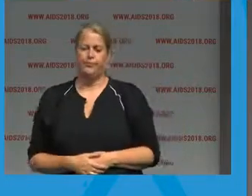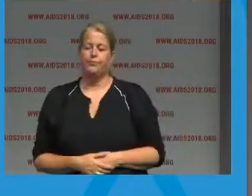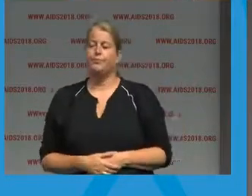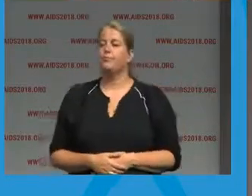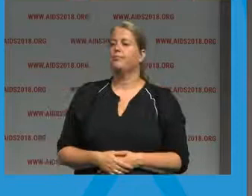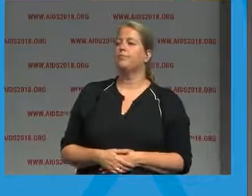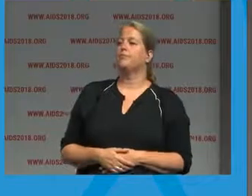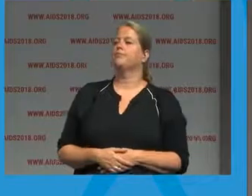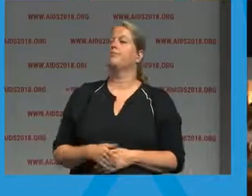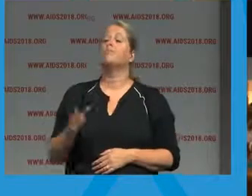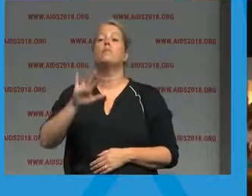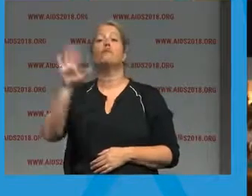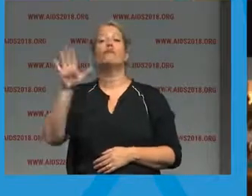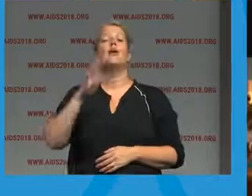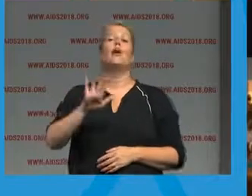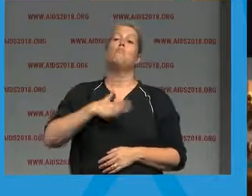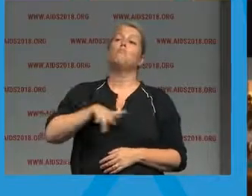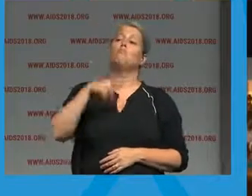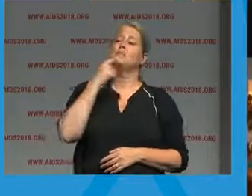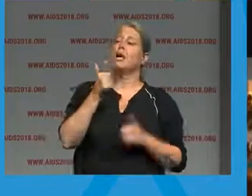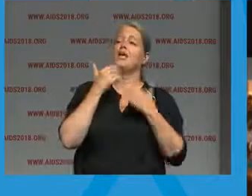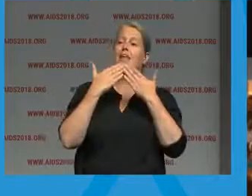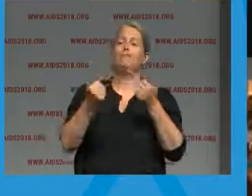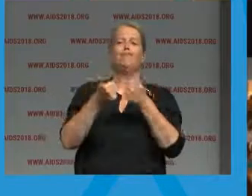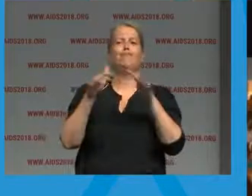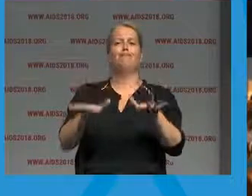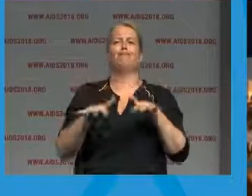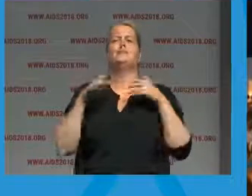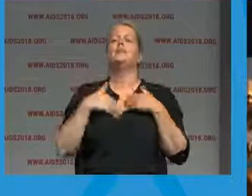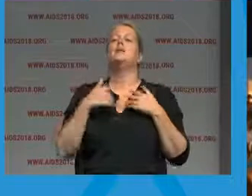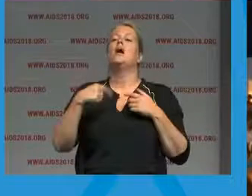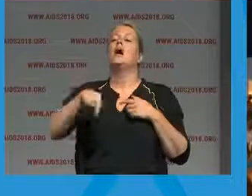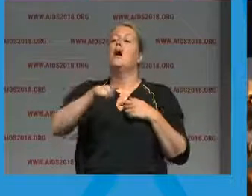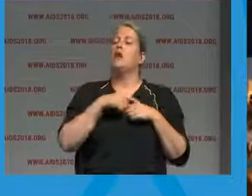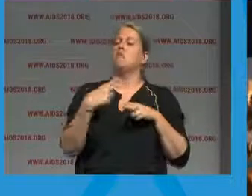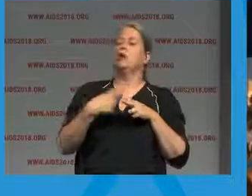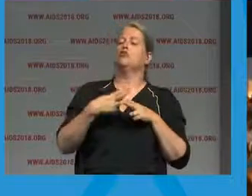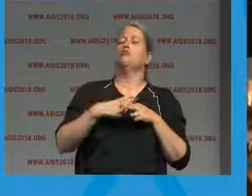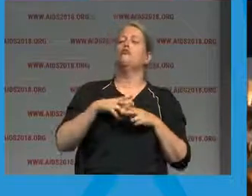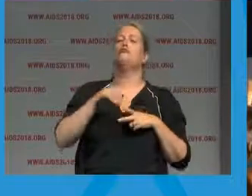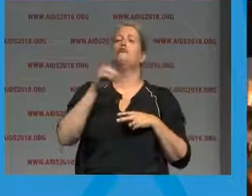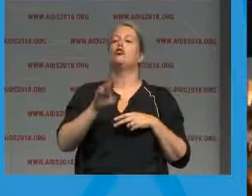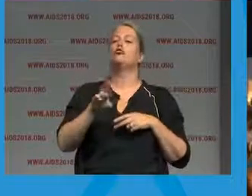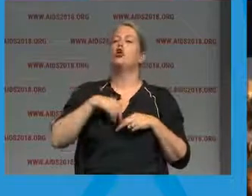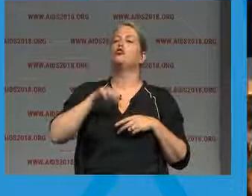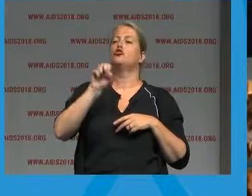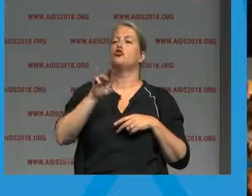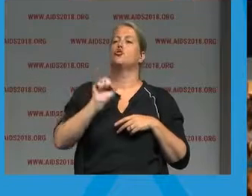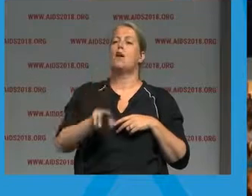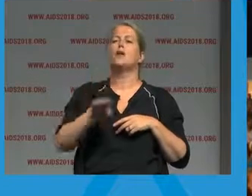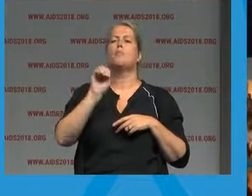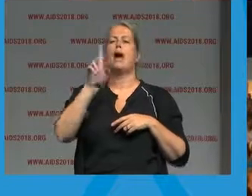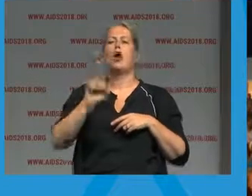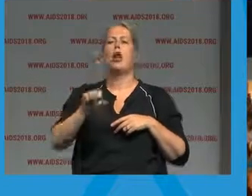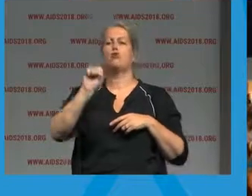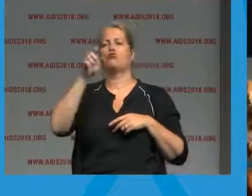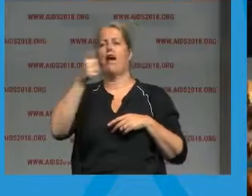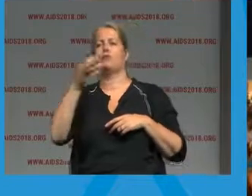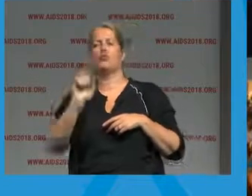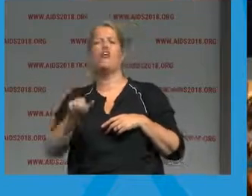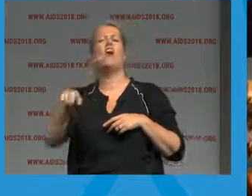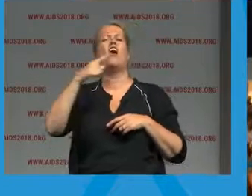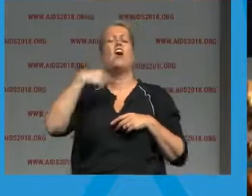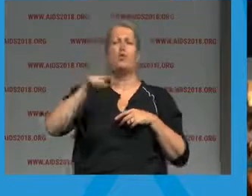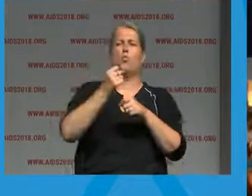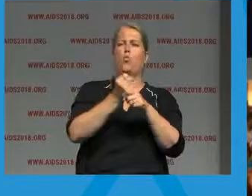Hi, I want to say thank you for a great session. I'm Dr. Susan Michael Stresser, and I'm the Director of Implementation at ICAP at Columbia